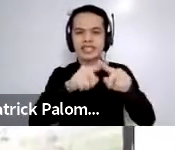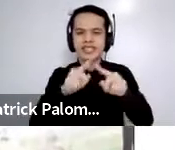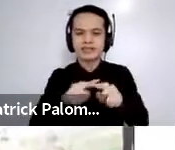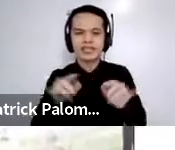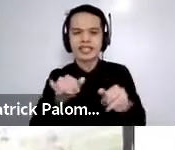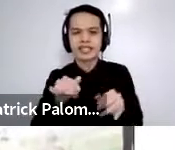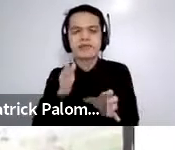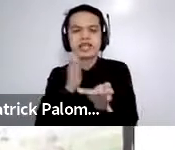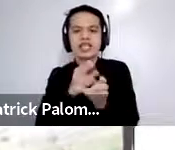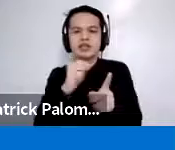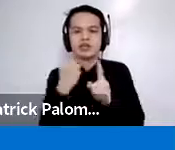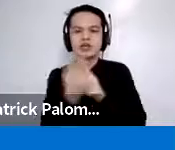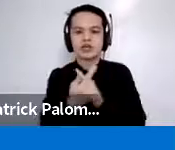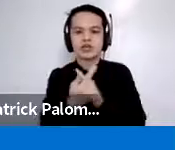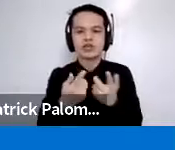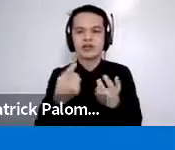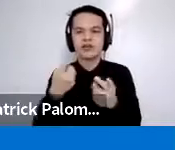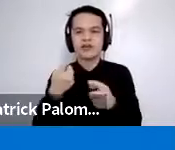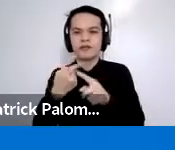climate.